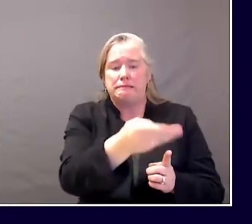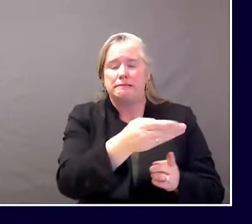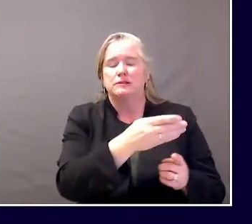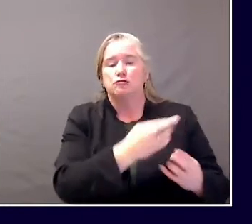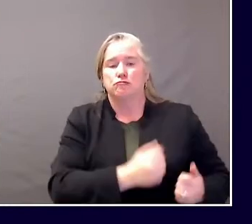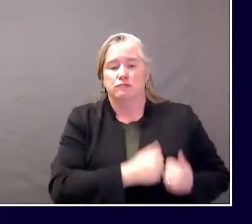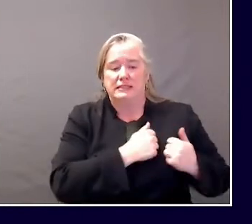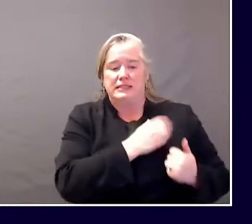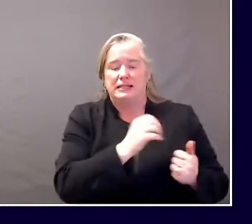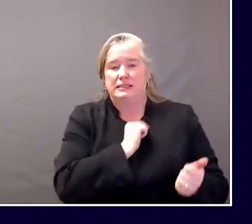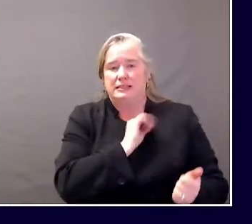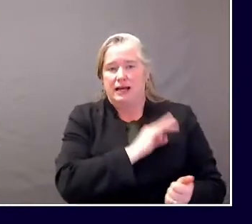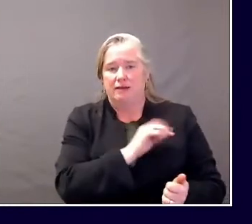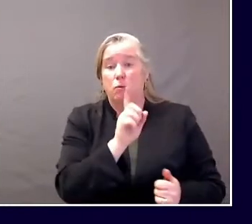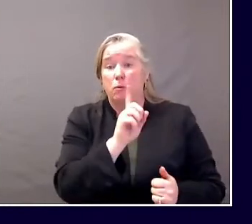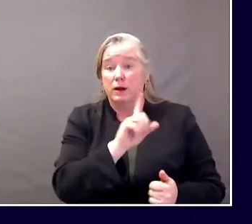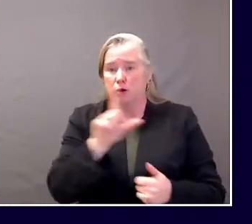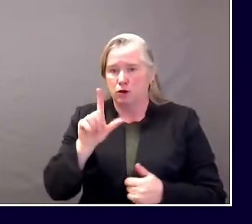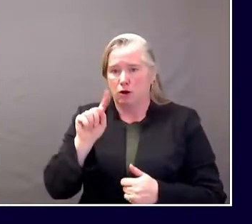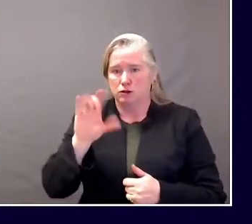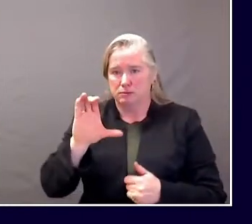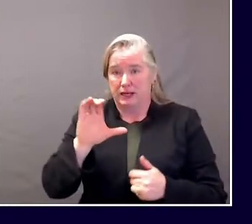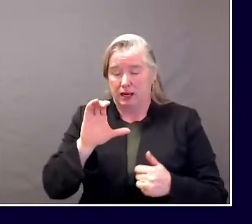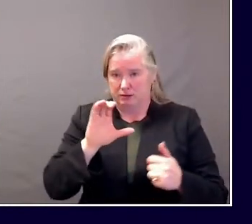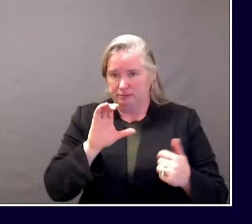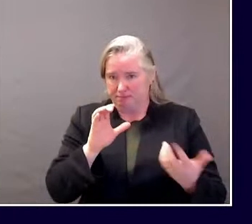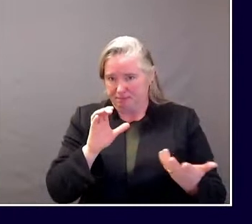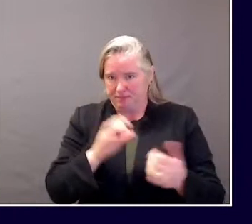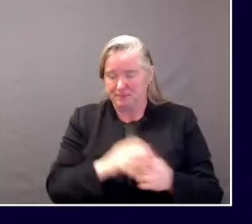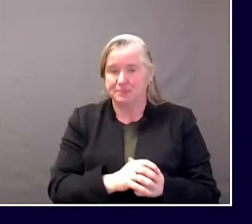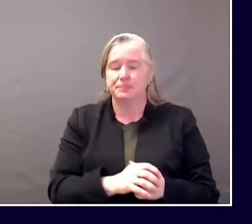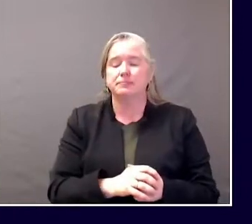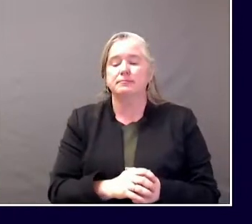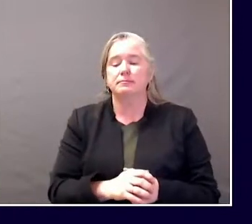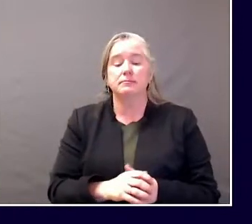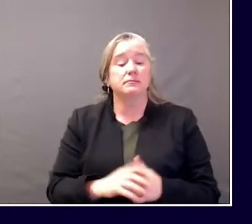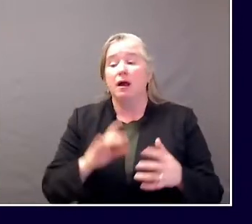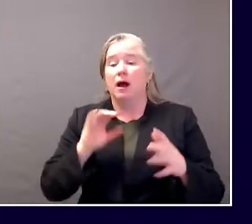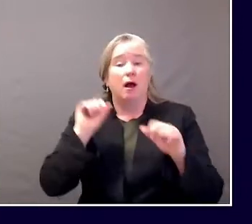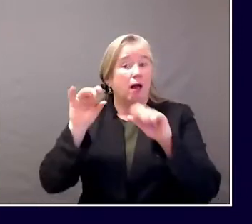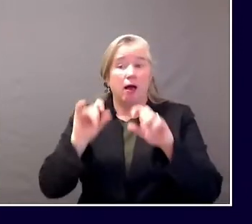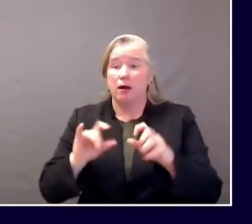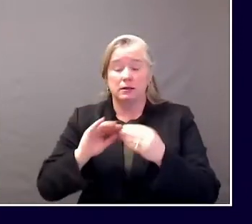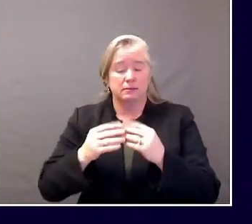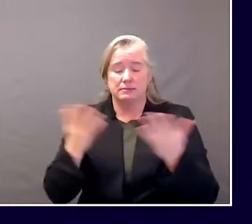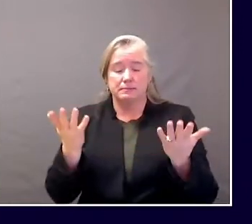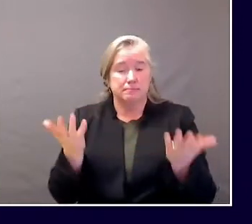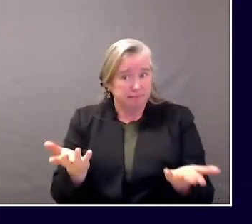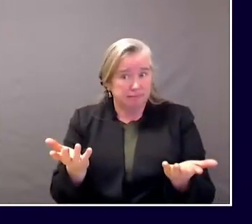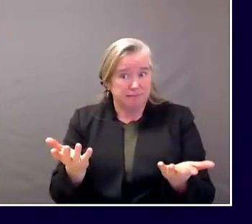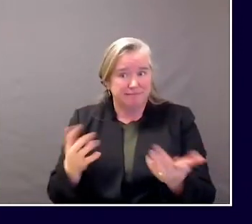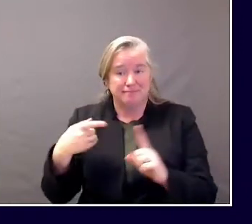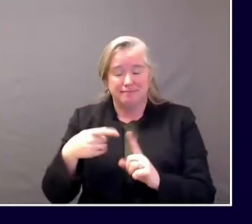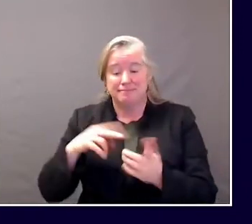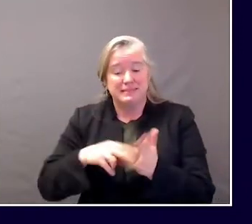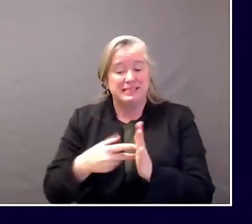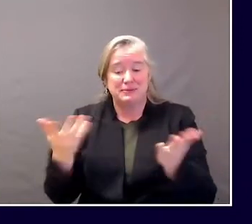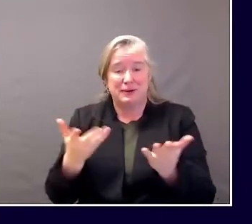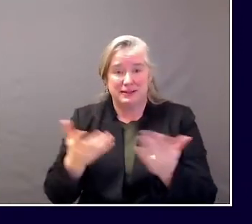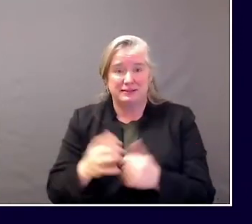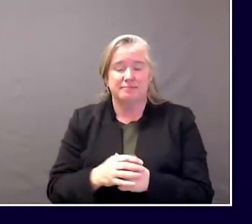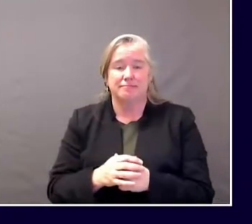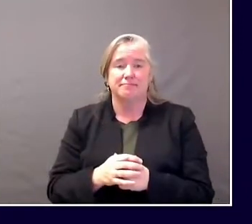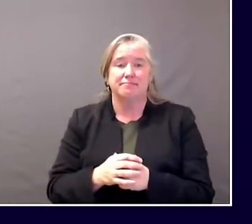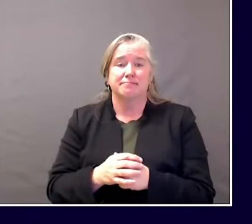of long-term care facilities. What does all of this mean? Well, among other things, it means that we are